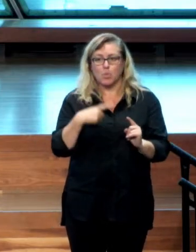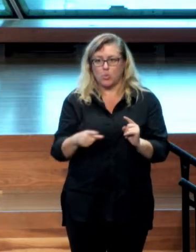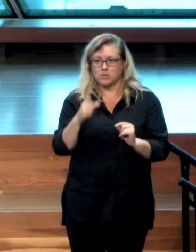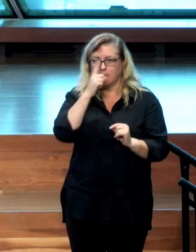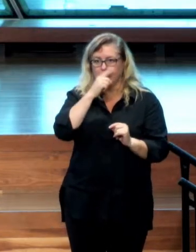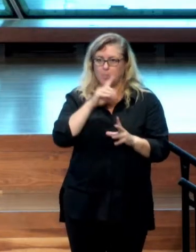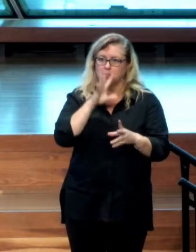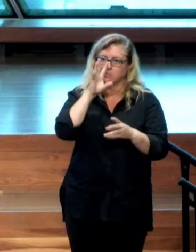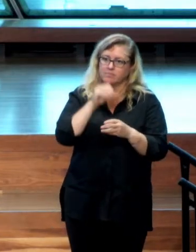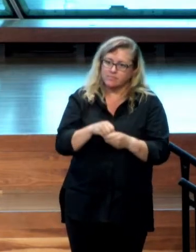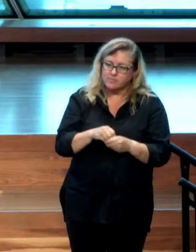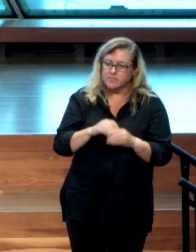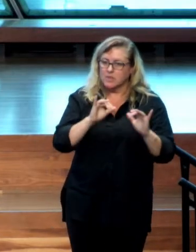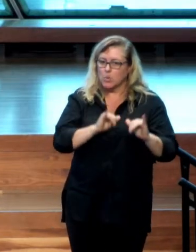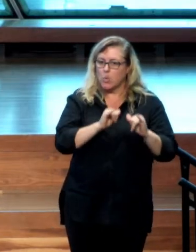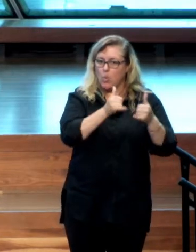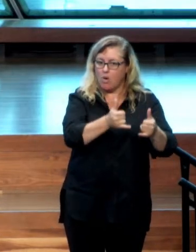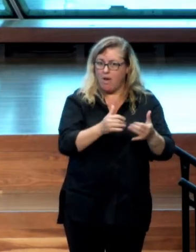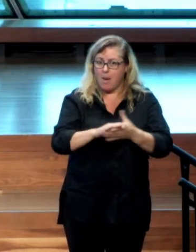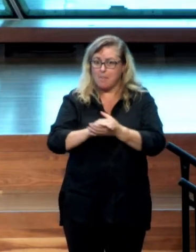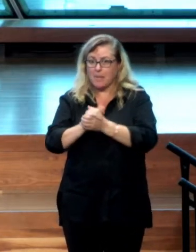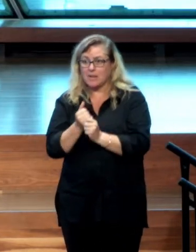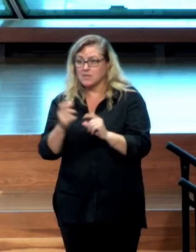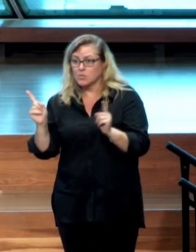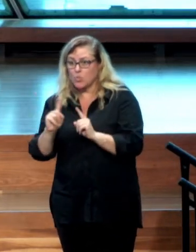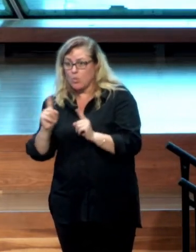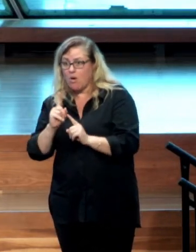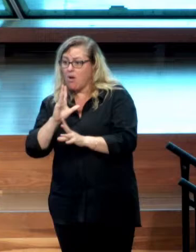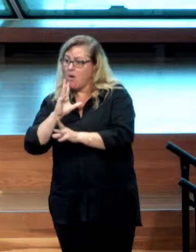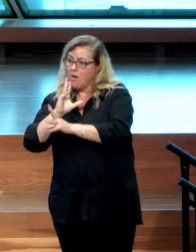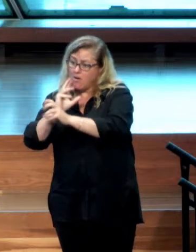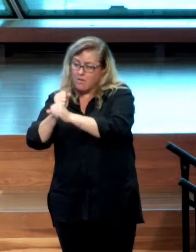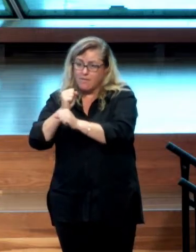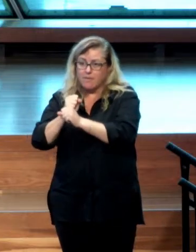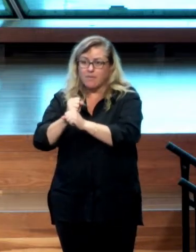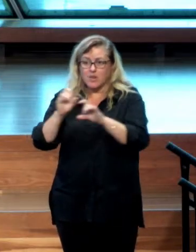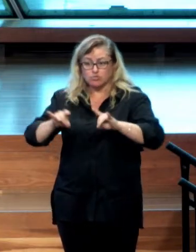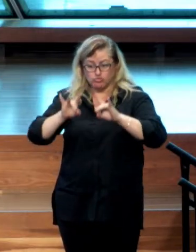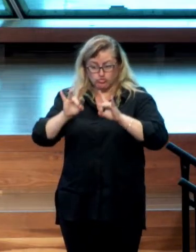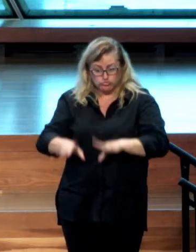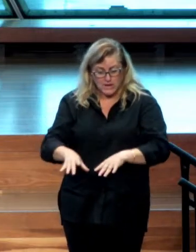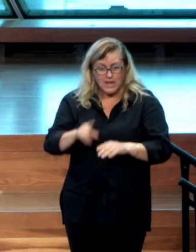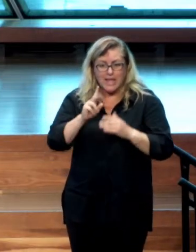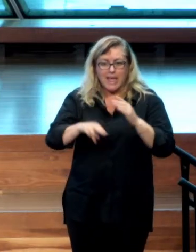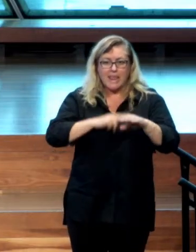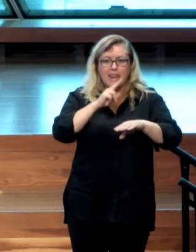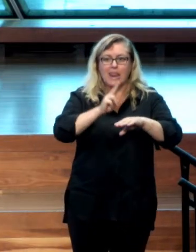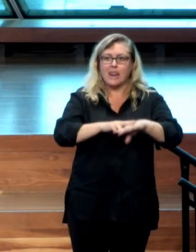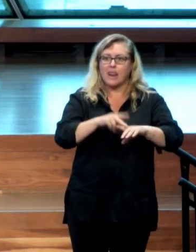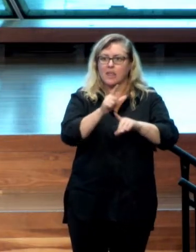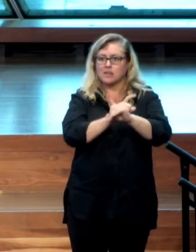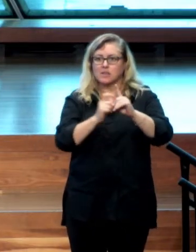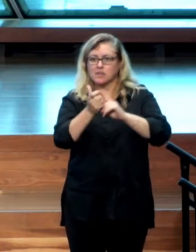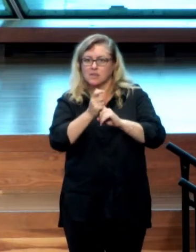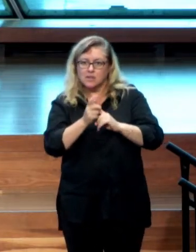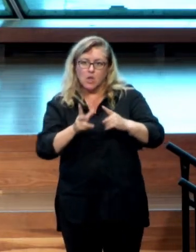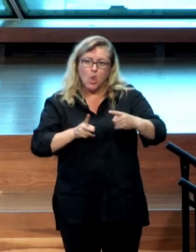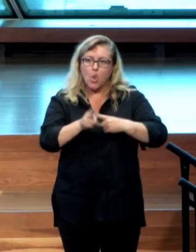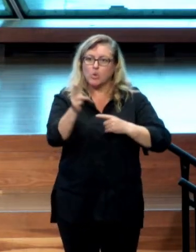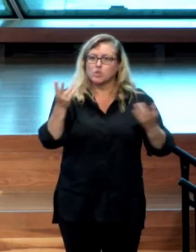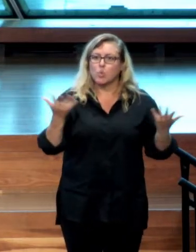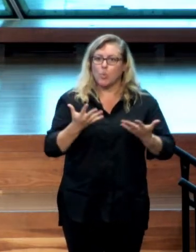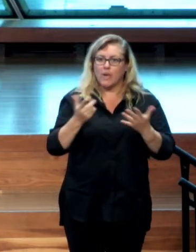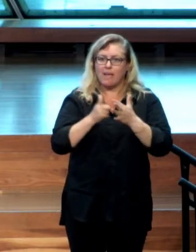these awards. I'm also pleased, as Caro said, the Federal Government National Cultural Policy launch at the SB the other night established